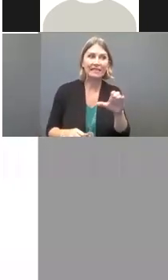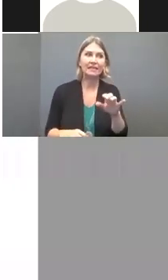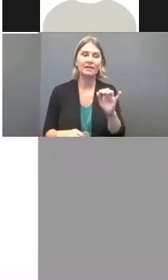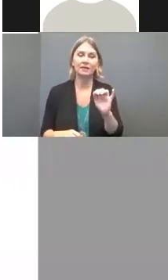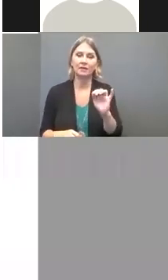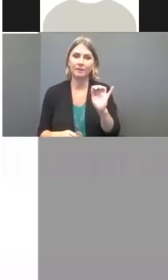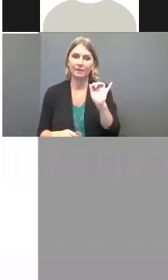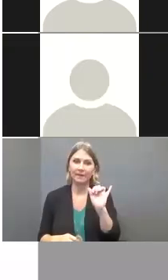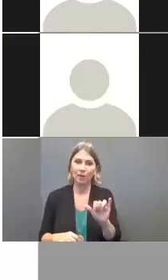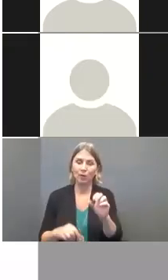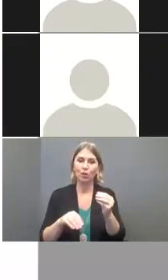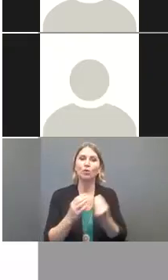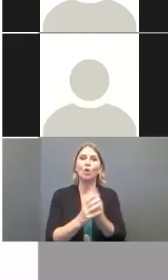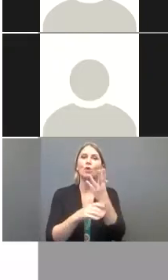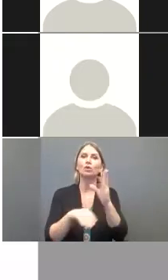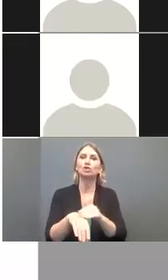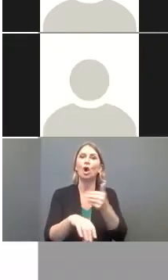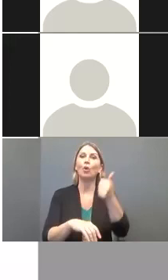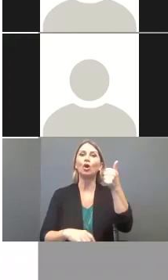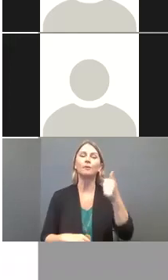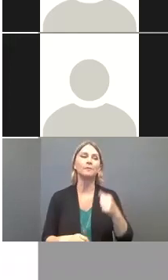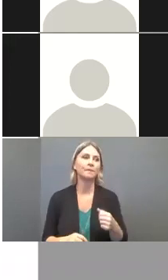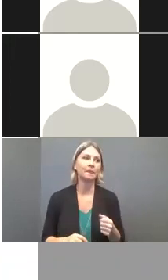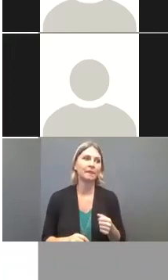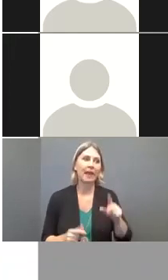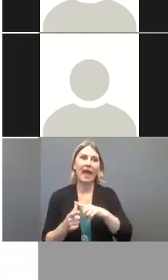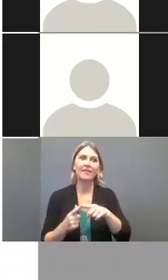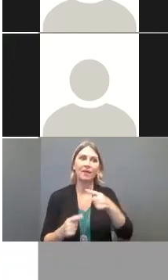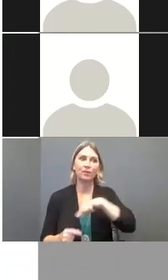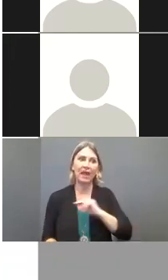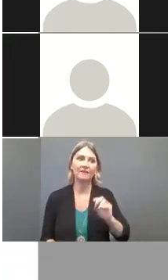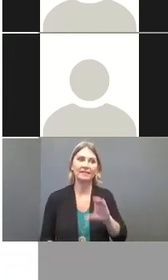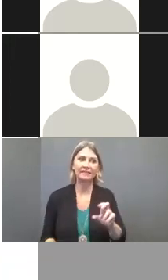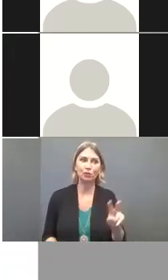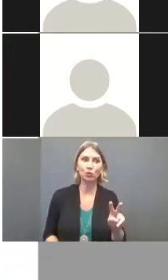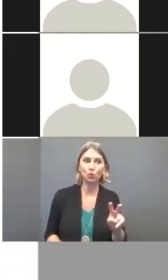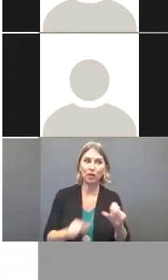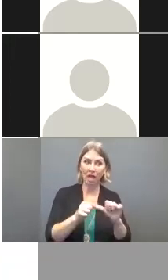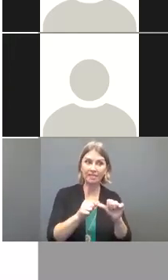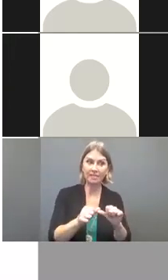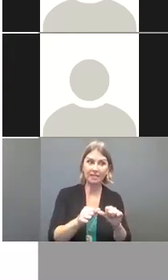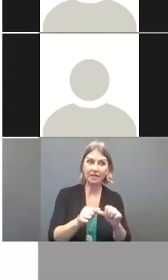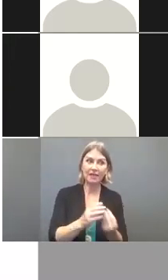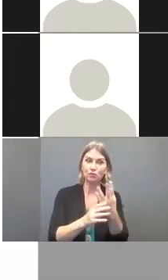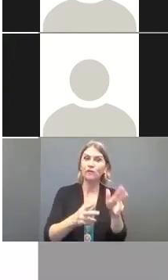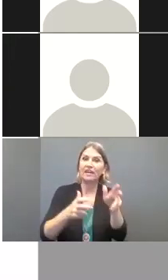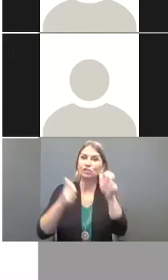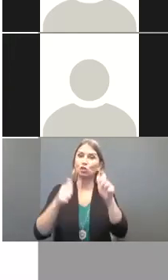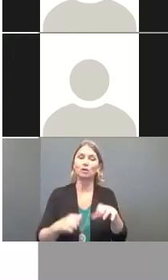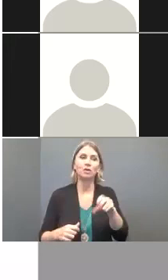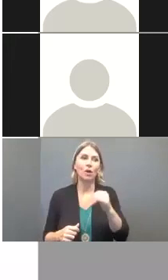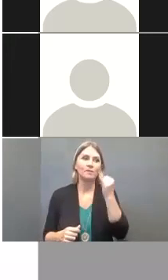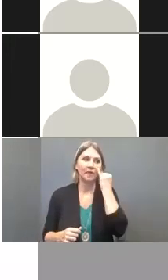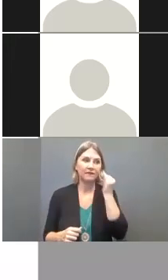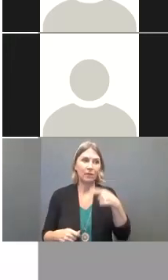grow slower, and that is going to be smaller. And then we have to have one constant c2 that has to grow faster. If we